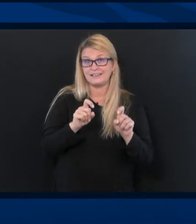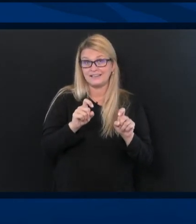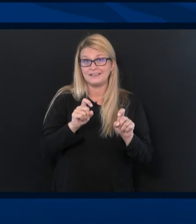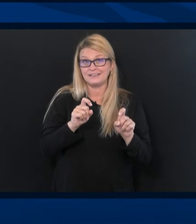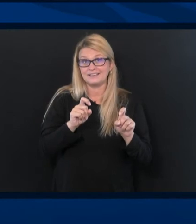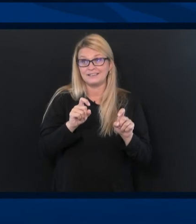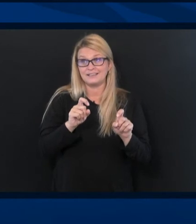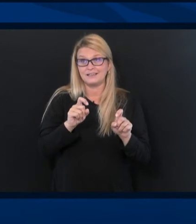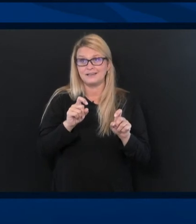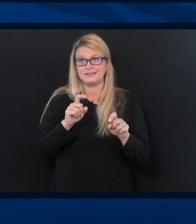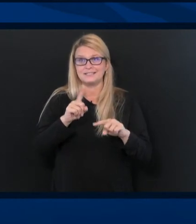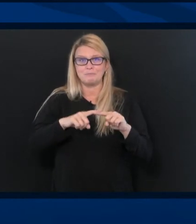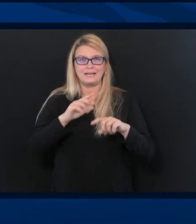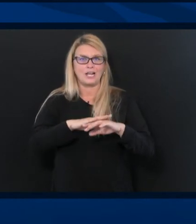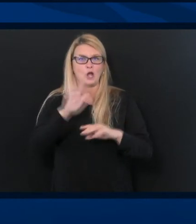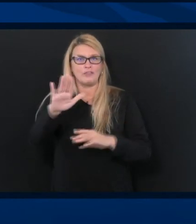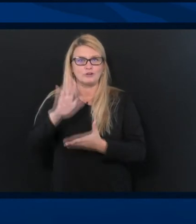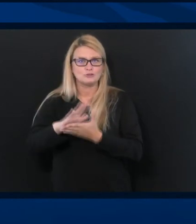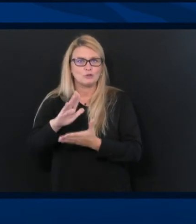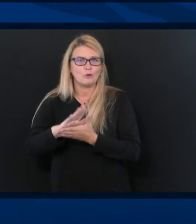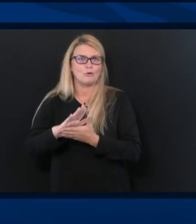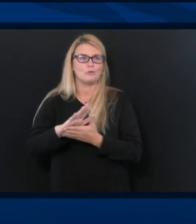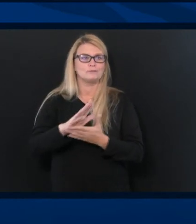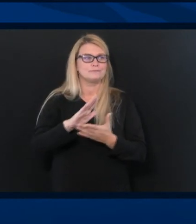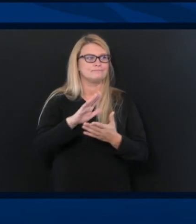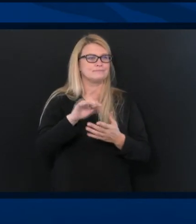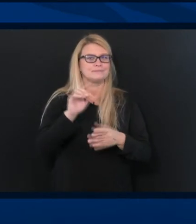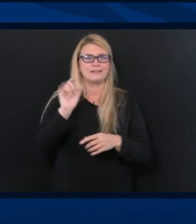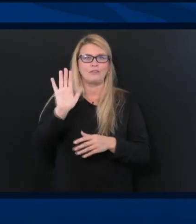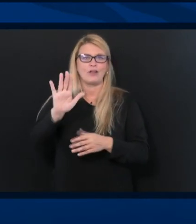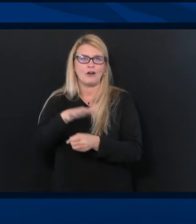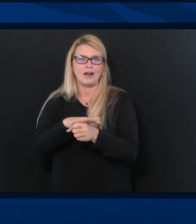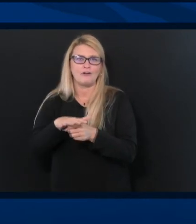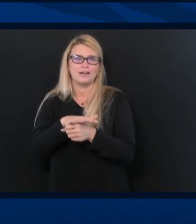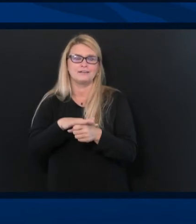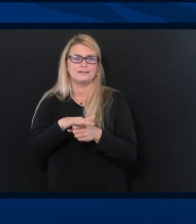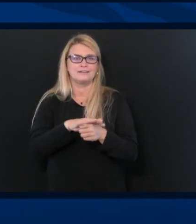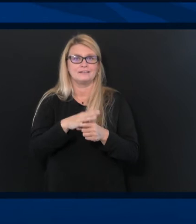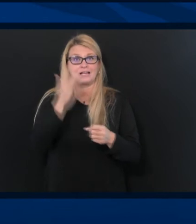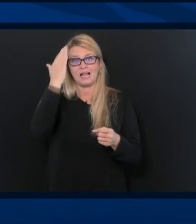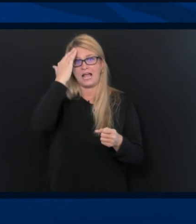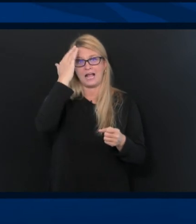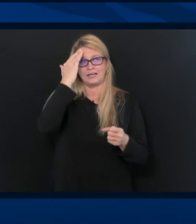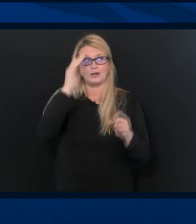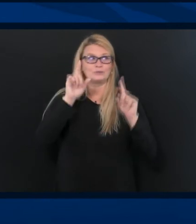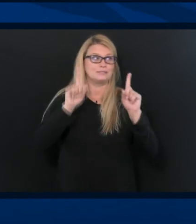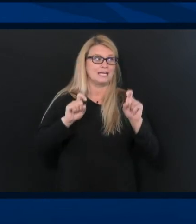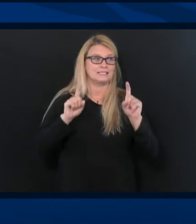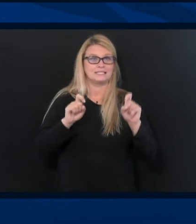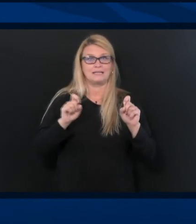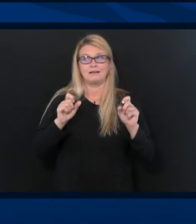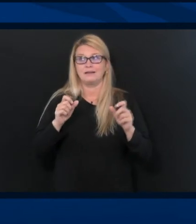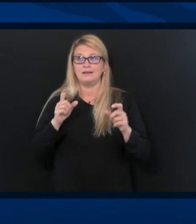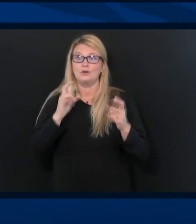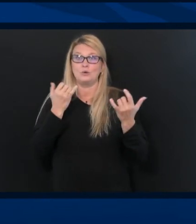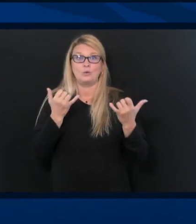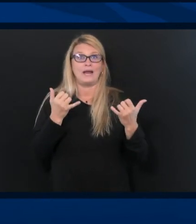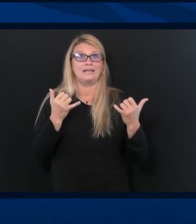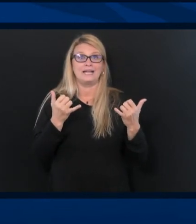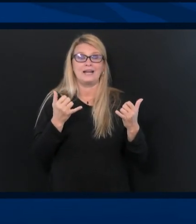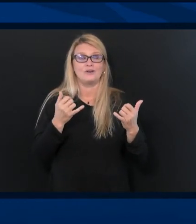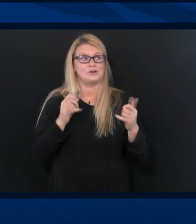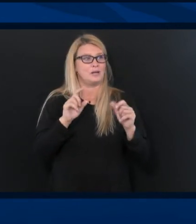certain schools, certain areas, and test them on certain days? I know that our testing capabilities have been stretched already, but is there any more room to include